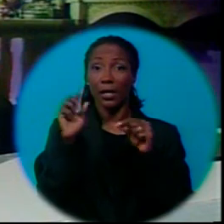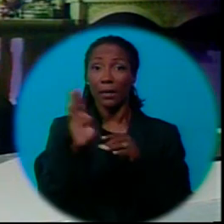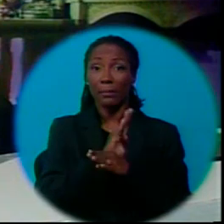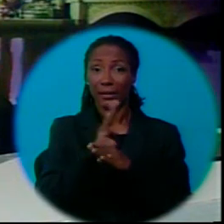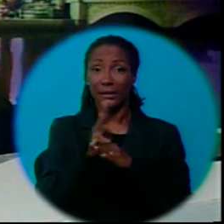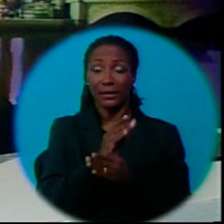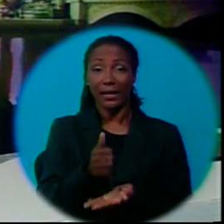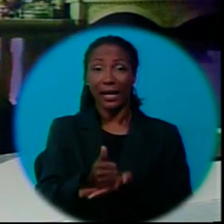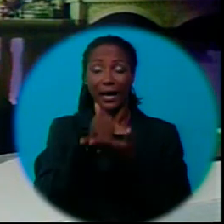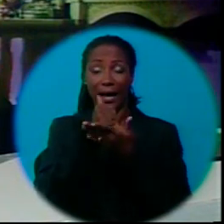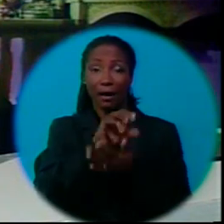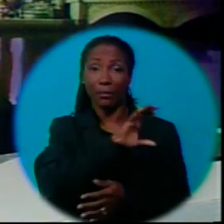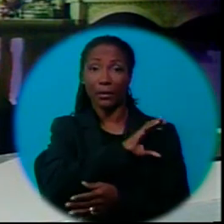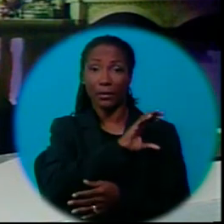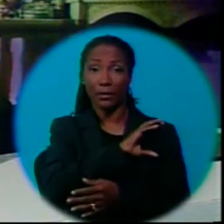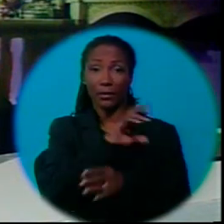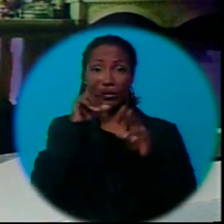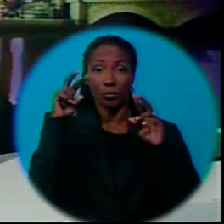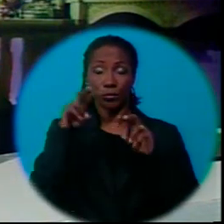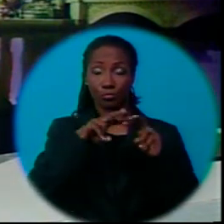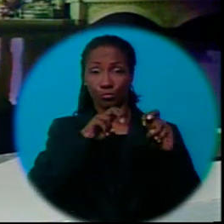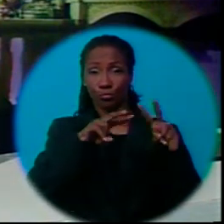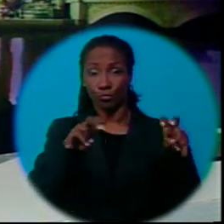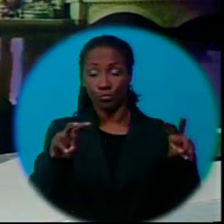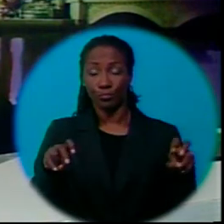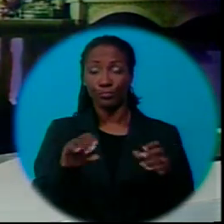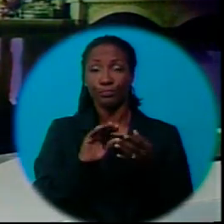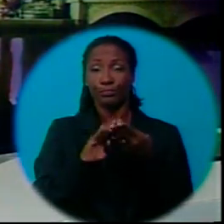assist the police with patrols through communities